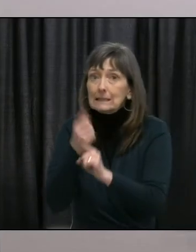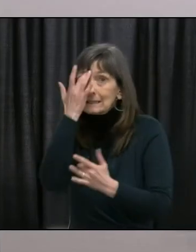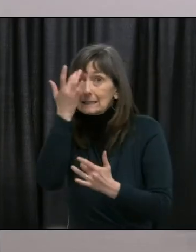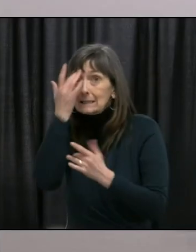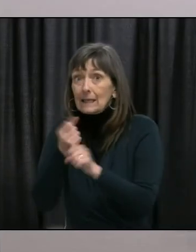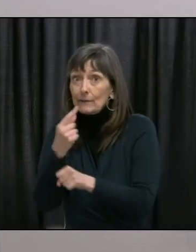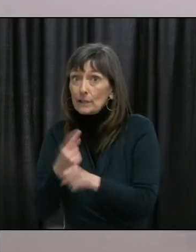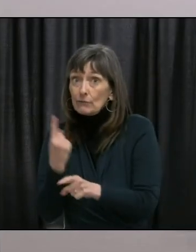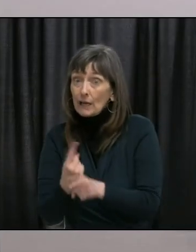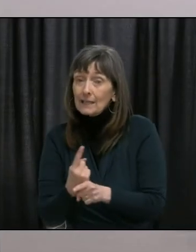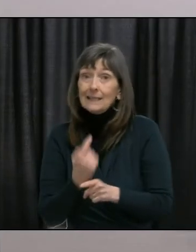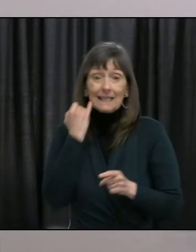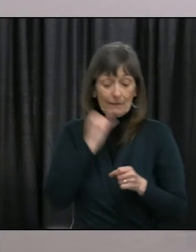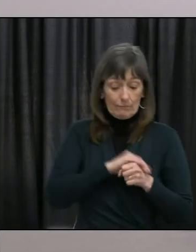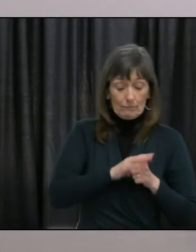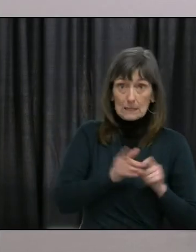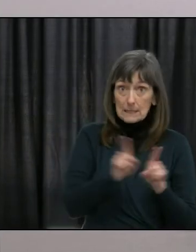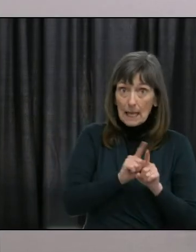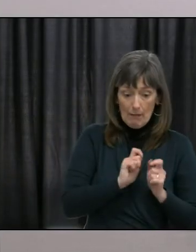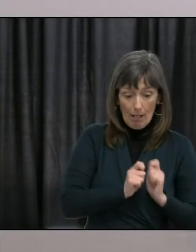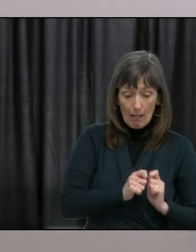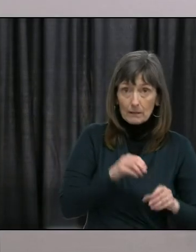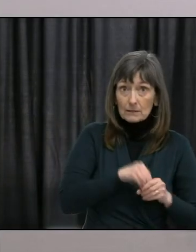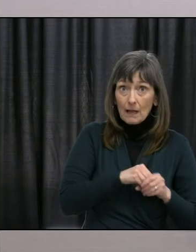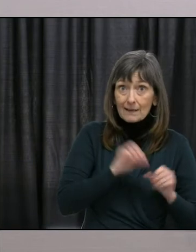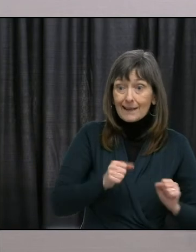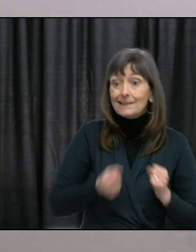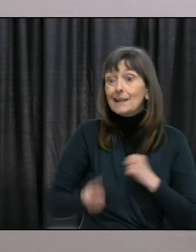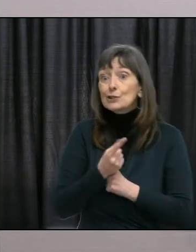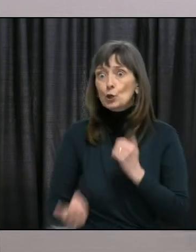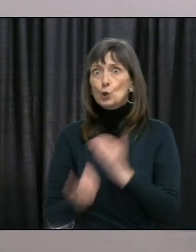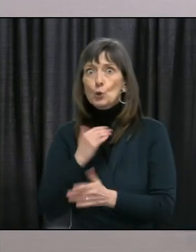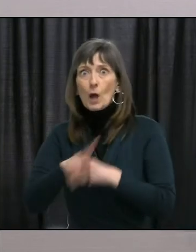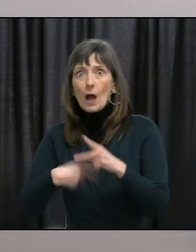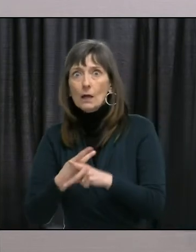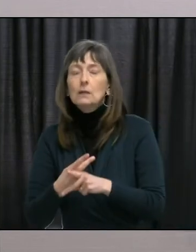Our next questions are from Patrick Butler of Radio Canada. Please go ahead.